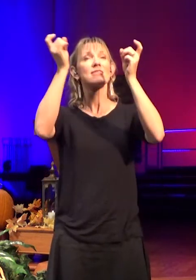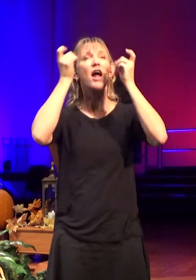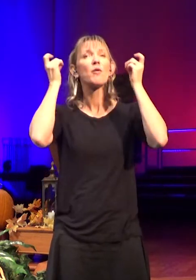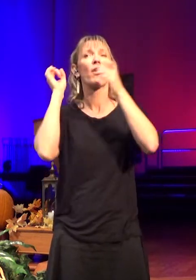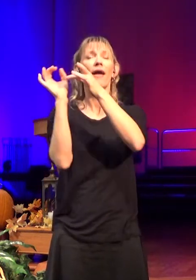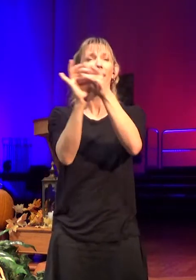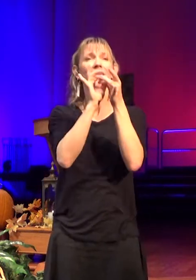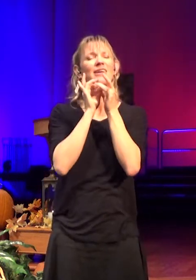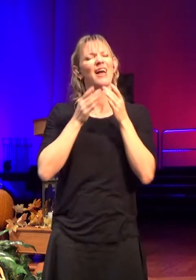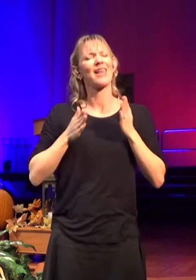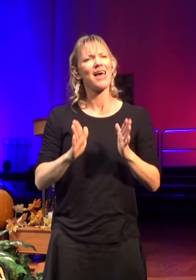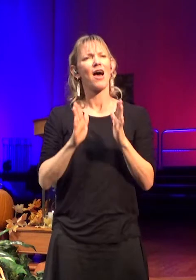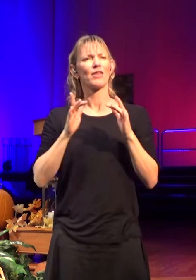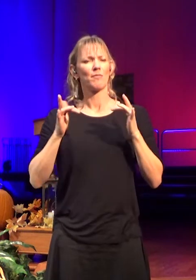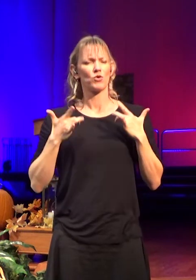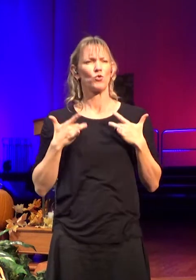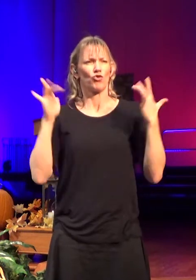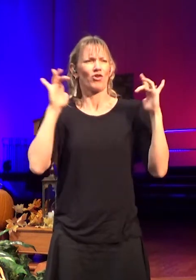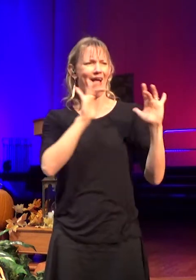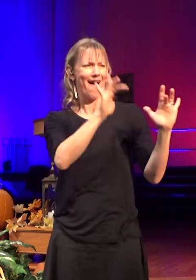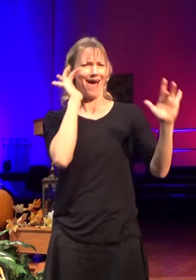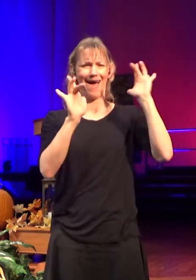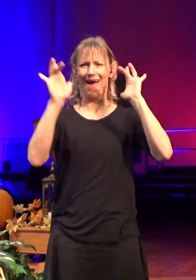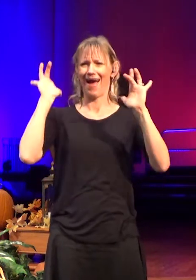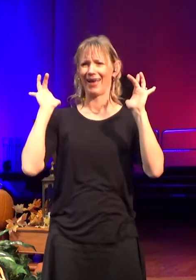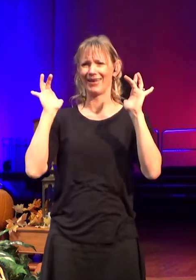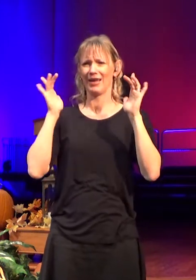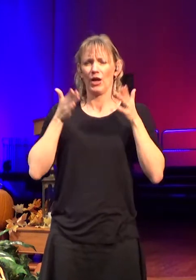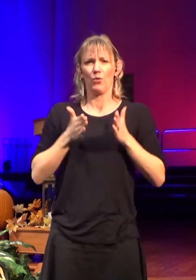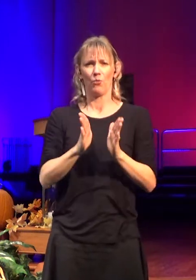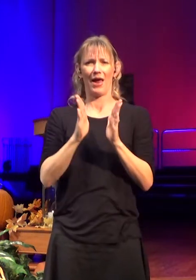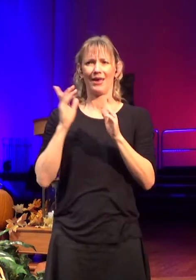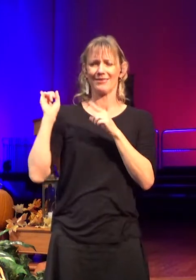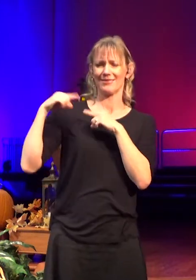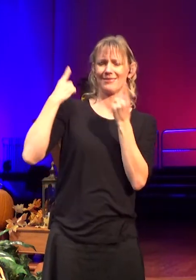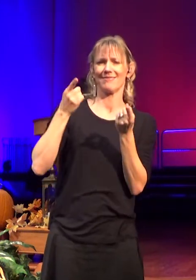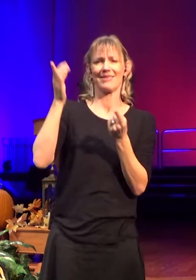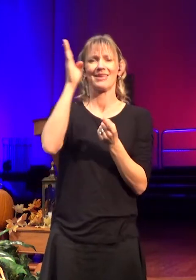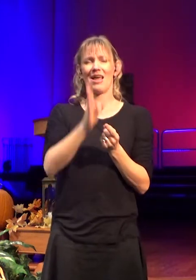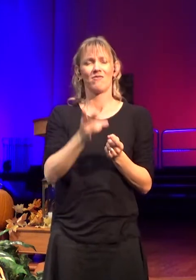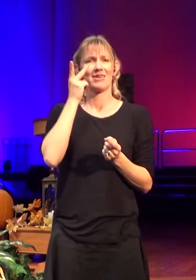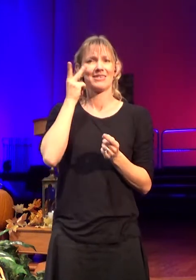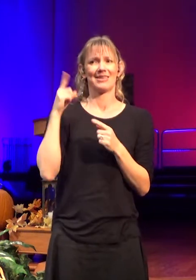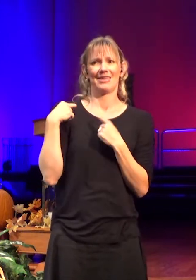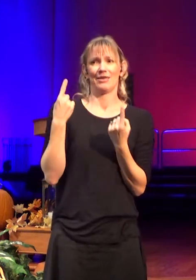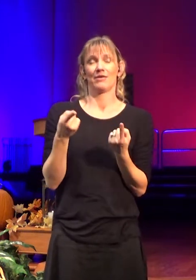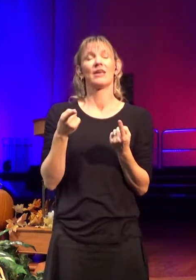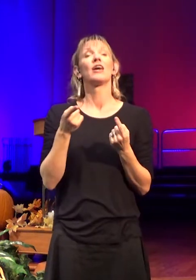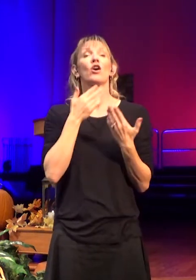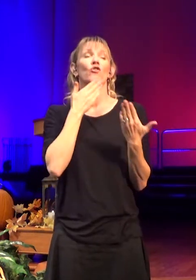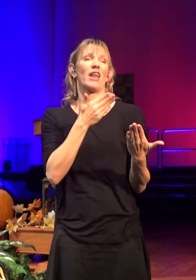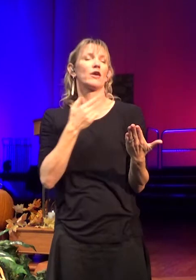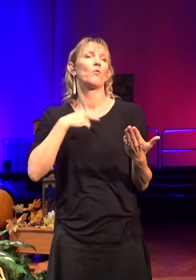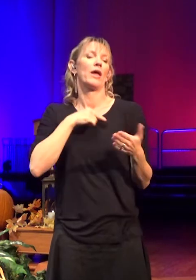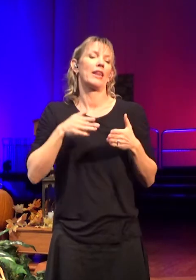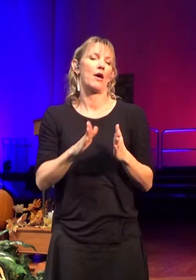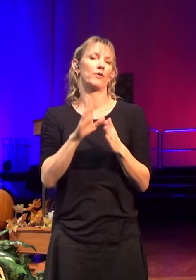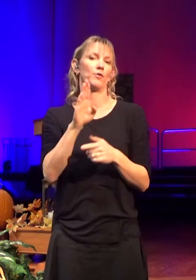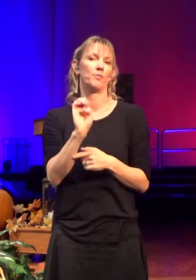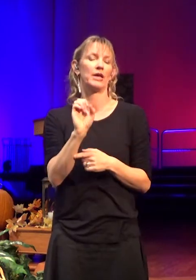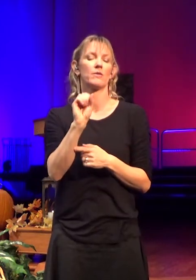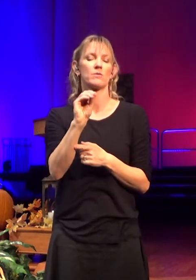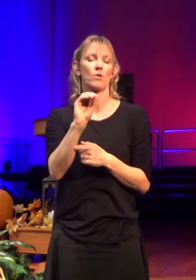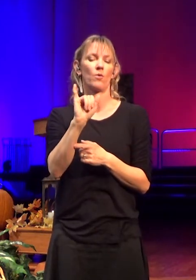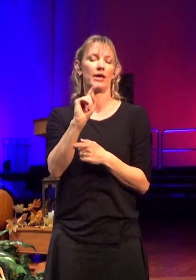May we celebrate these connections and allow them to shine in ways never seen before. In gratitude, we allow it to be,